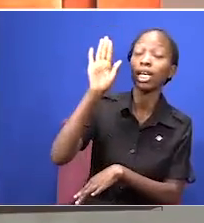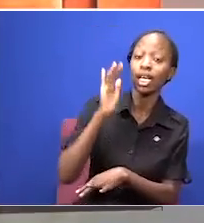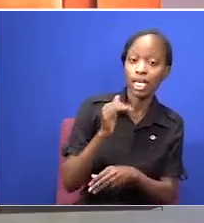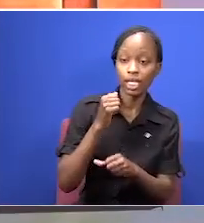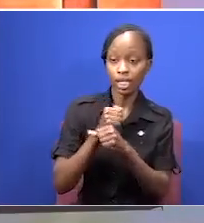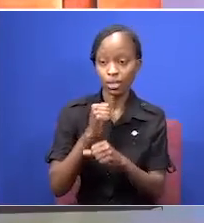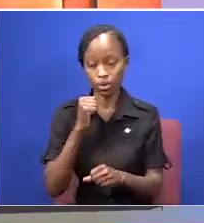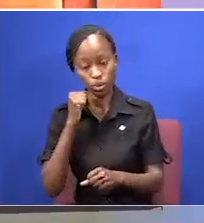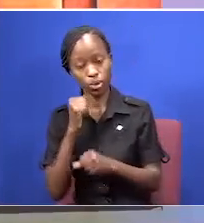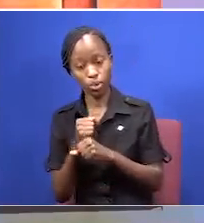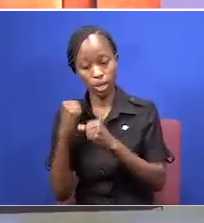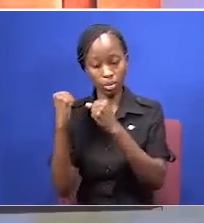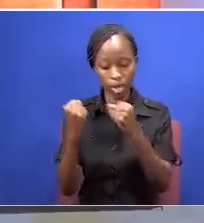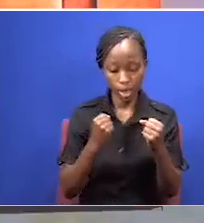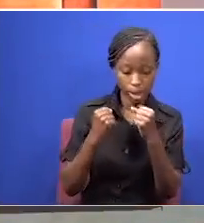oh